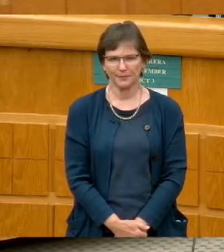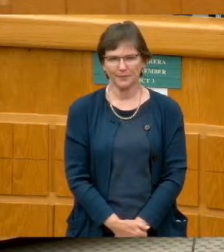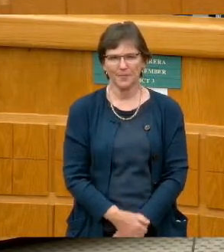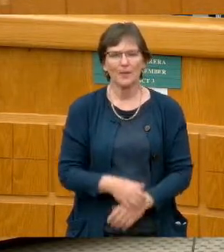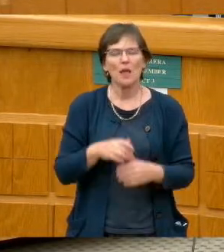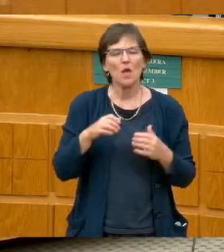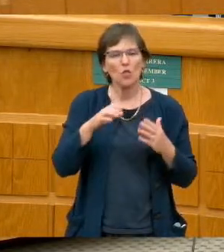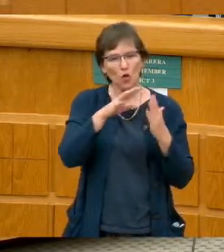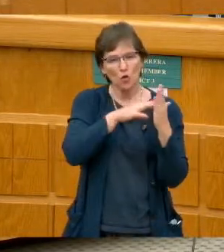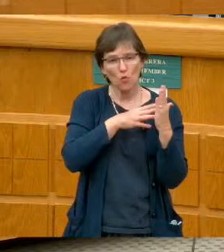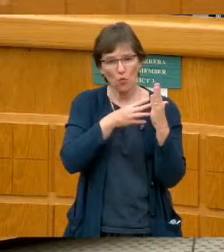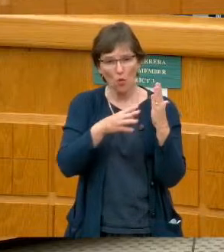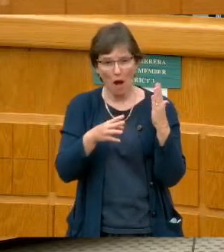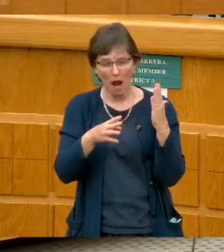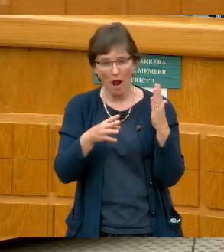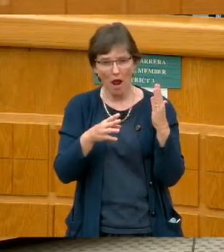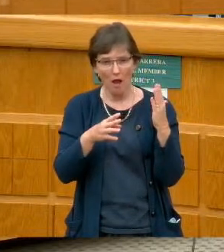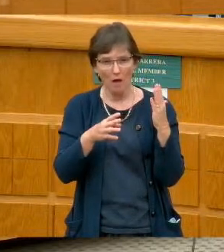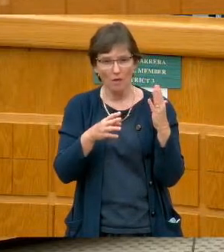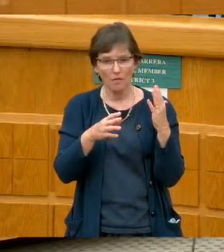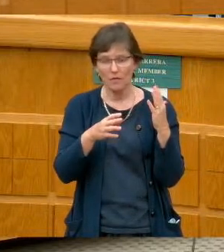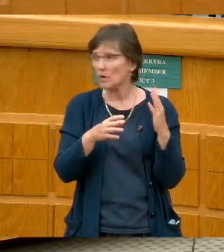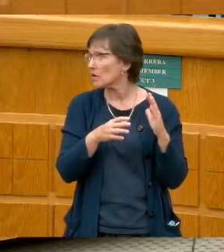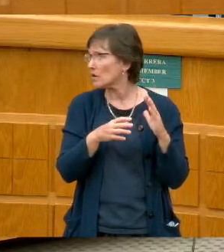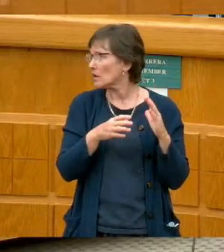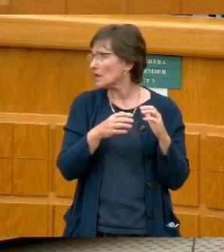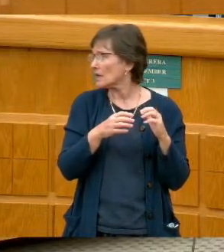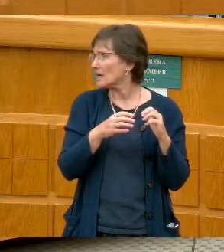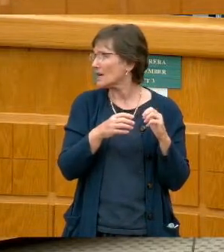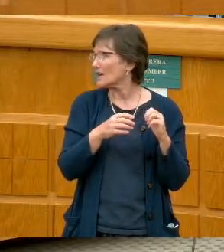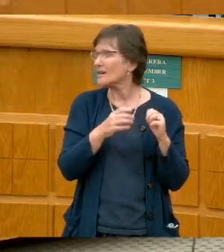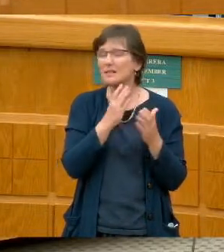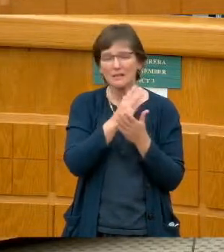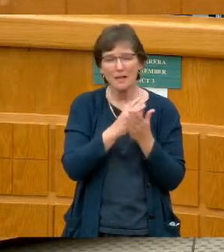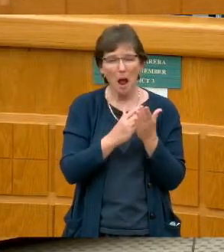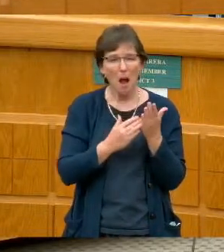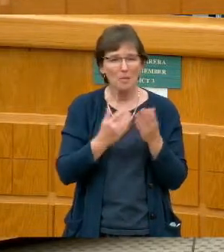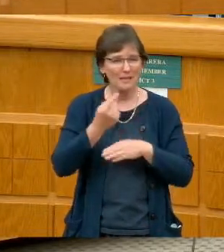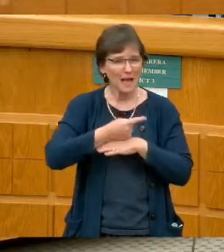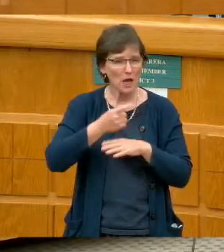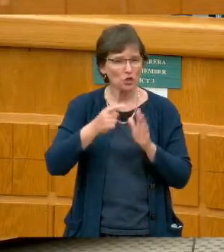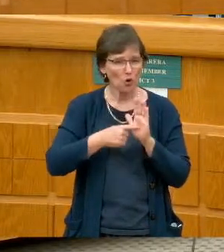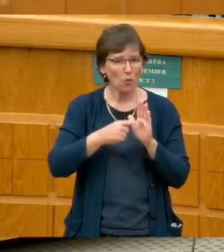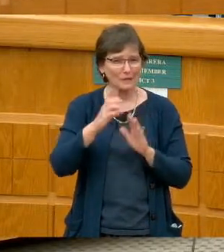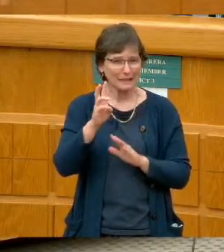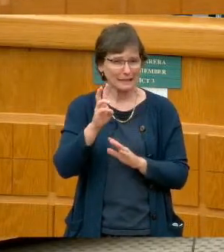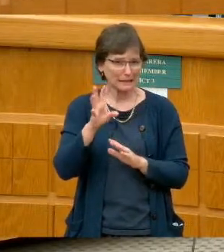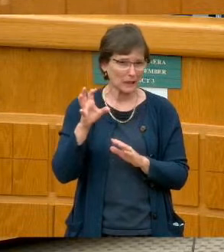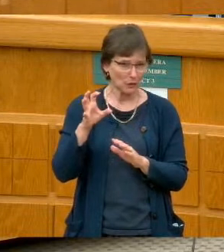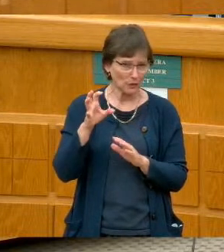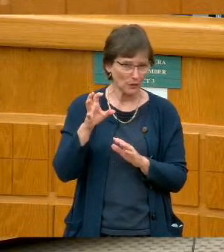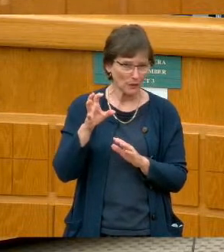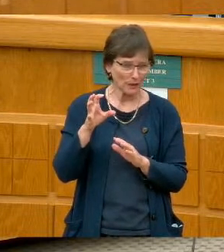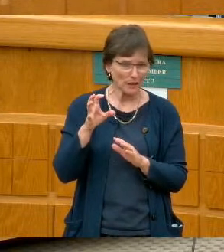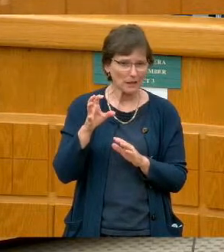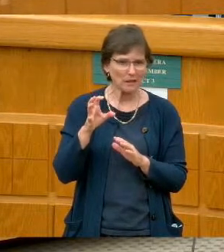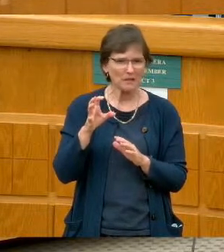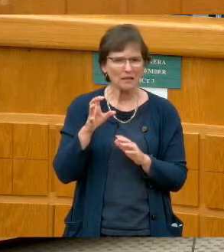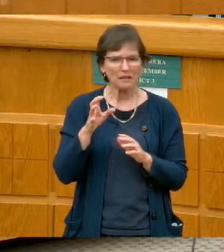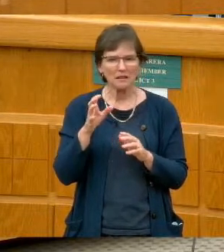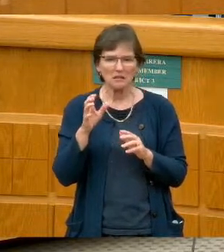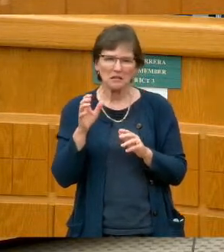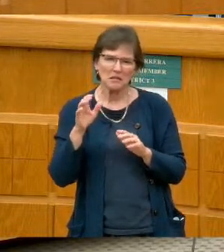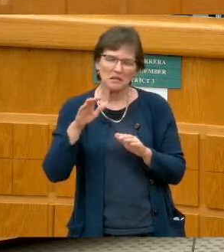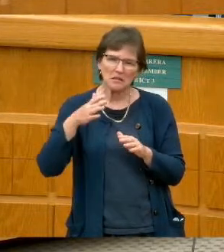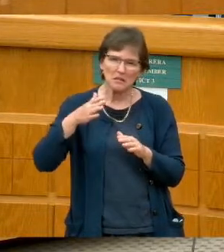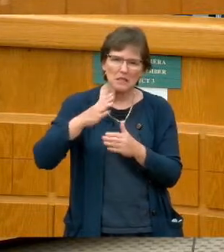So these graphs, the taller lines there are in the 600s, just so you can kind of eyeball it. And you can see the mid-range is that 300